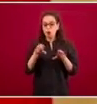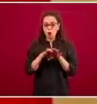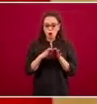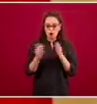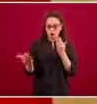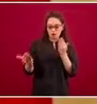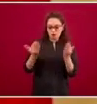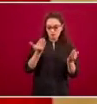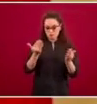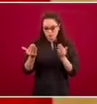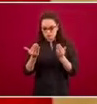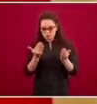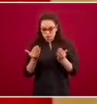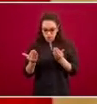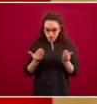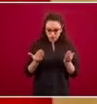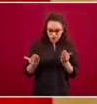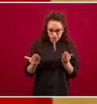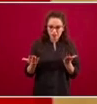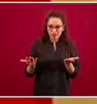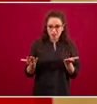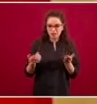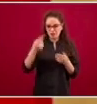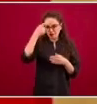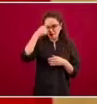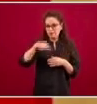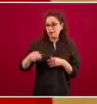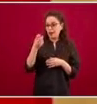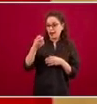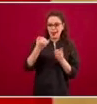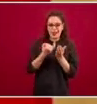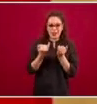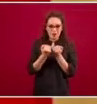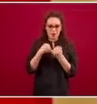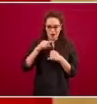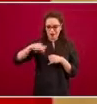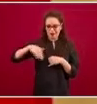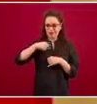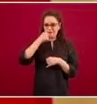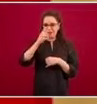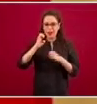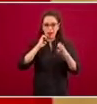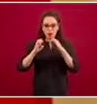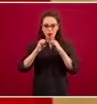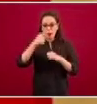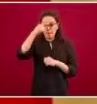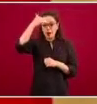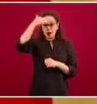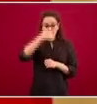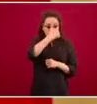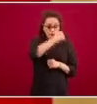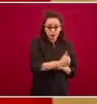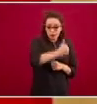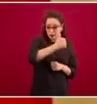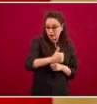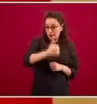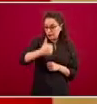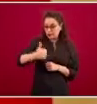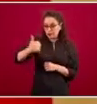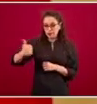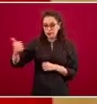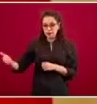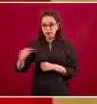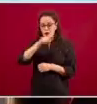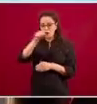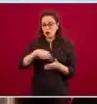The methodology that comes from epidemiological science is an